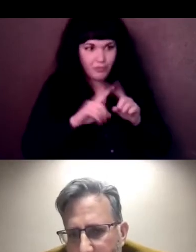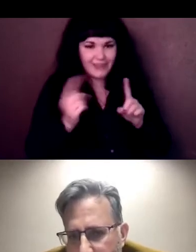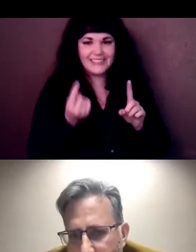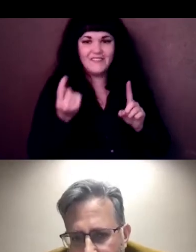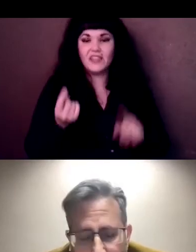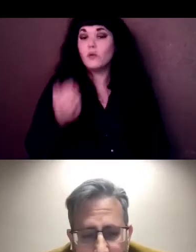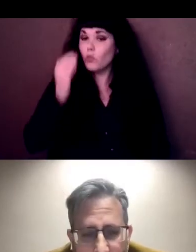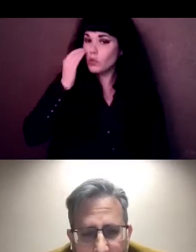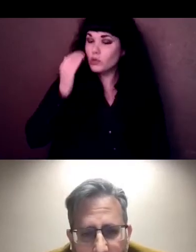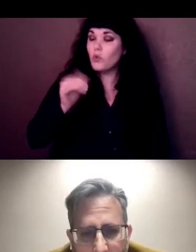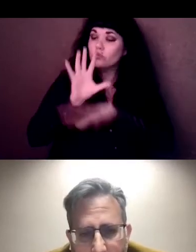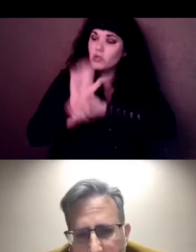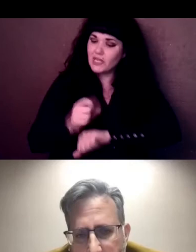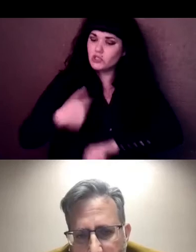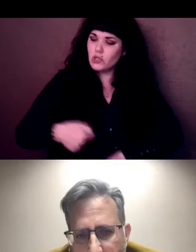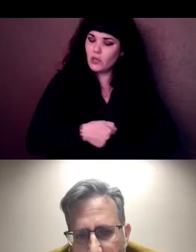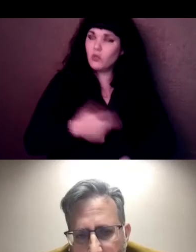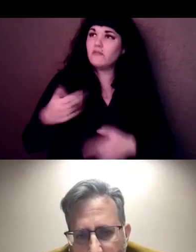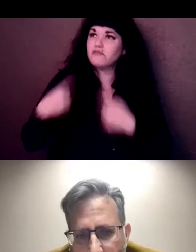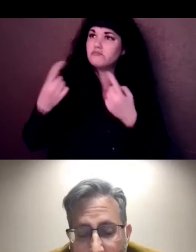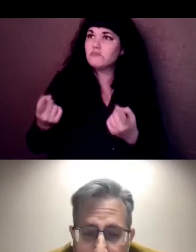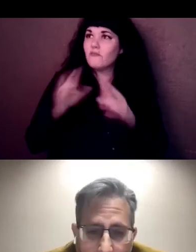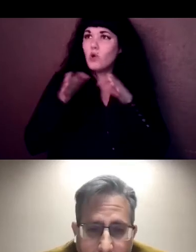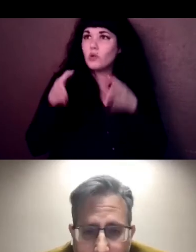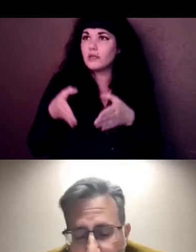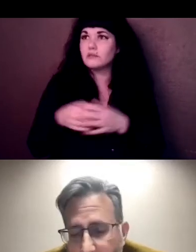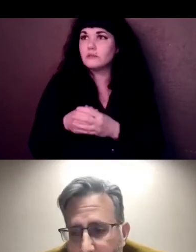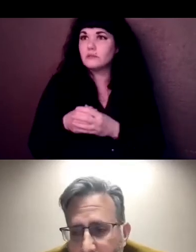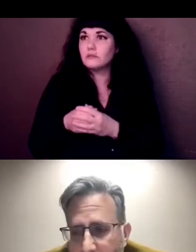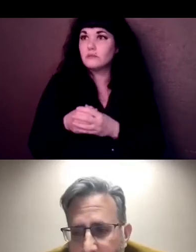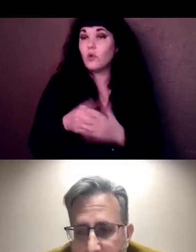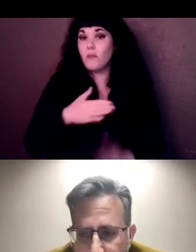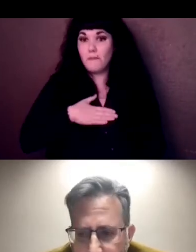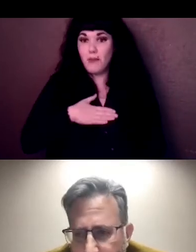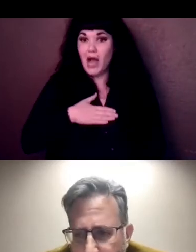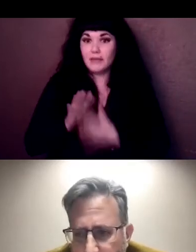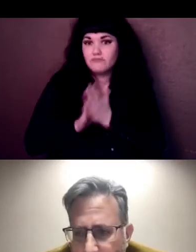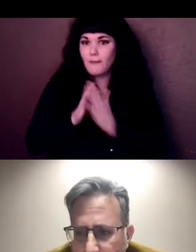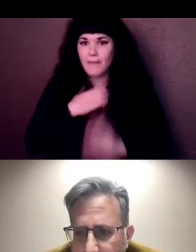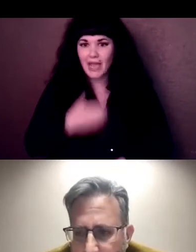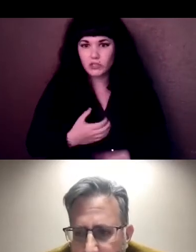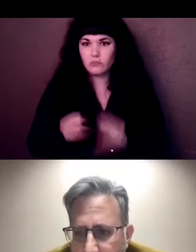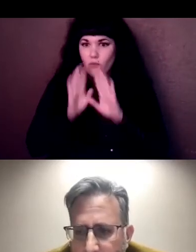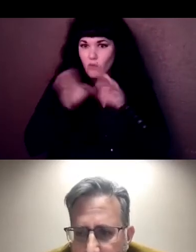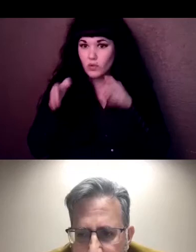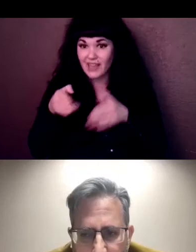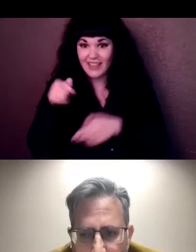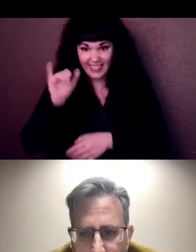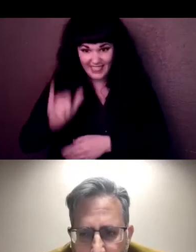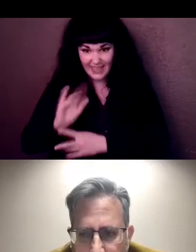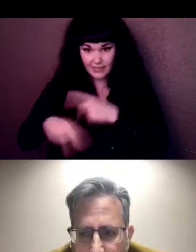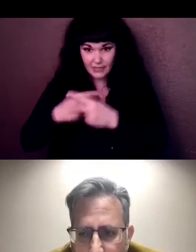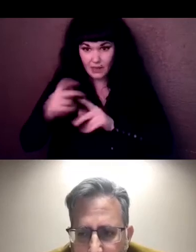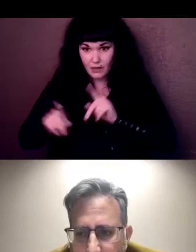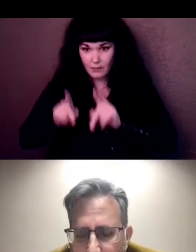We've traditionally have focused, and my passion anyway, has been these individuals we're talking about. These are the ones that